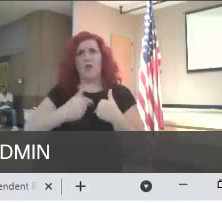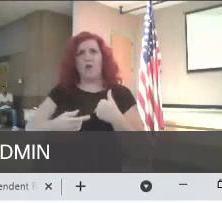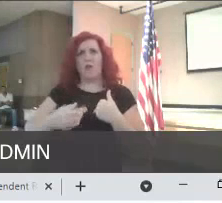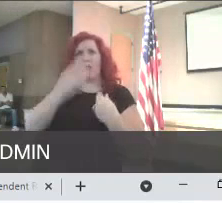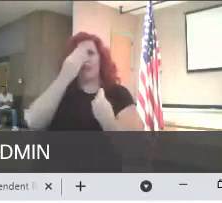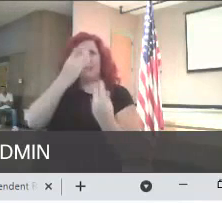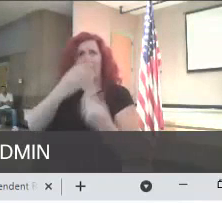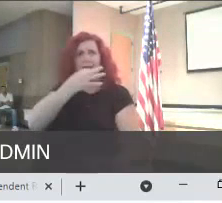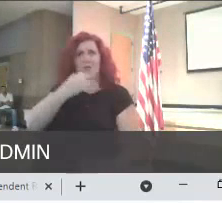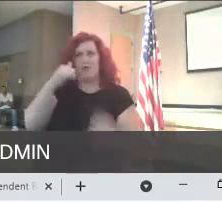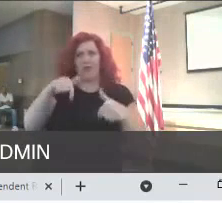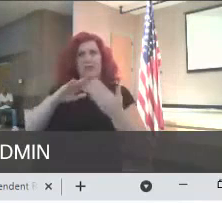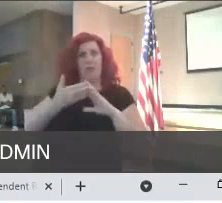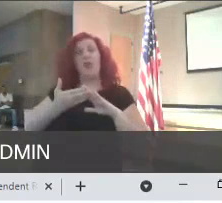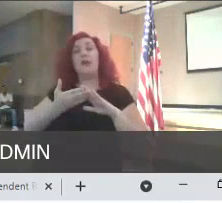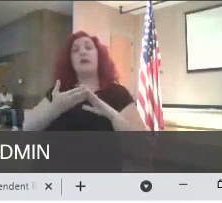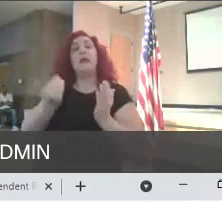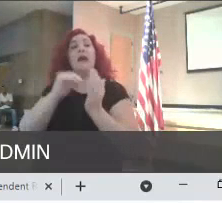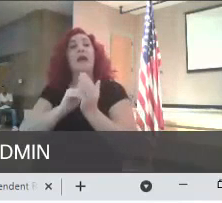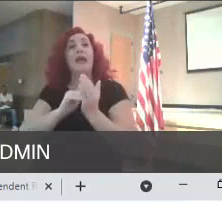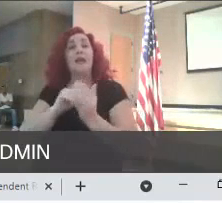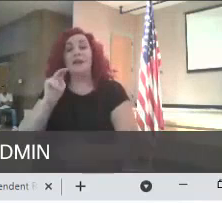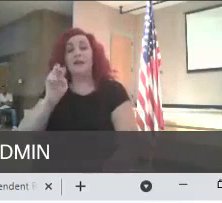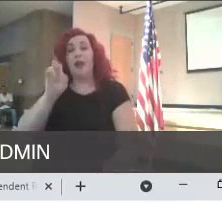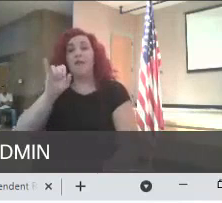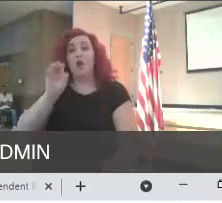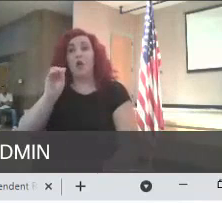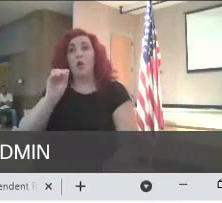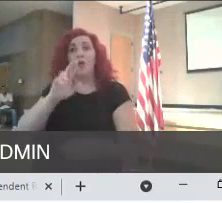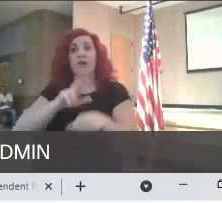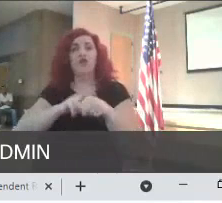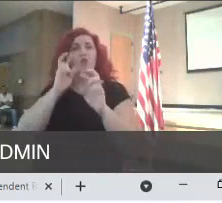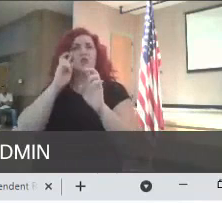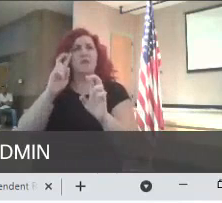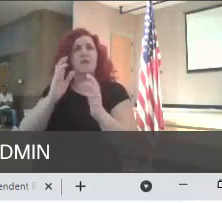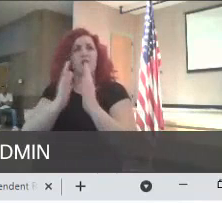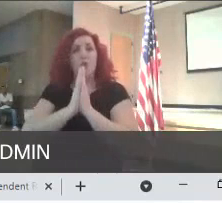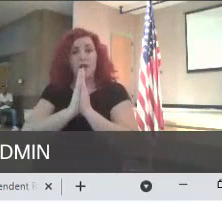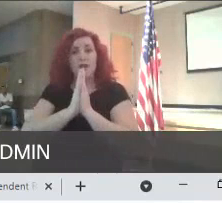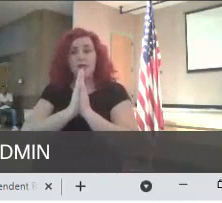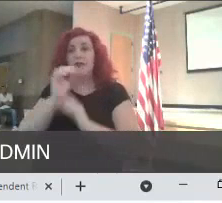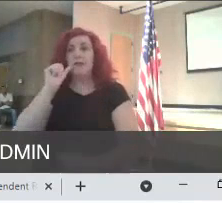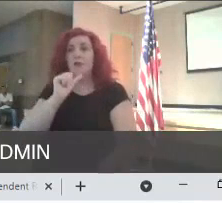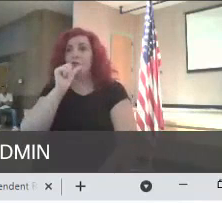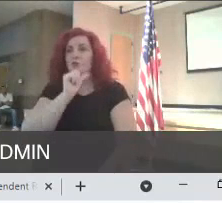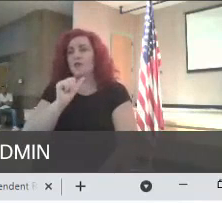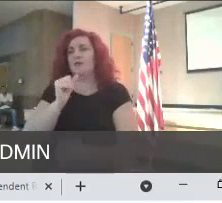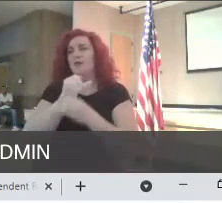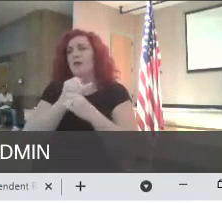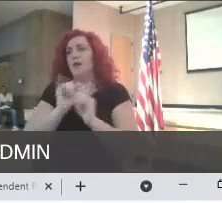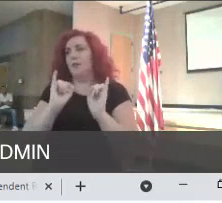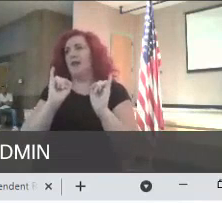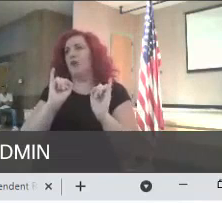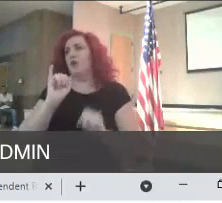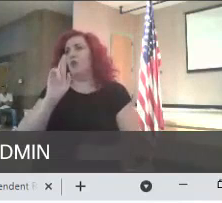communities. Therefore, once again, on behalf of the Navajo Nation, I respectfully request the Arizona Independent Redistricting